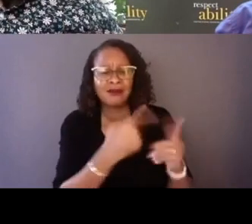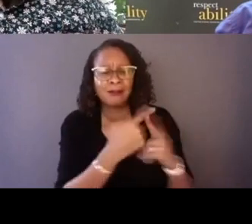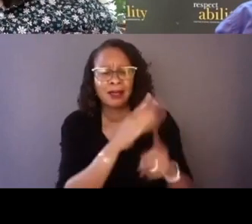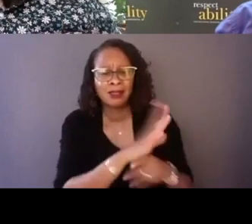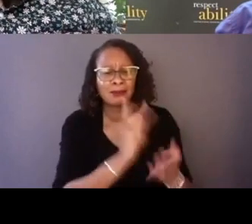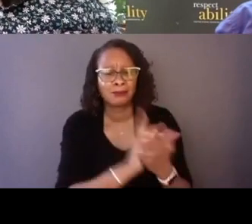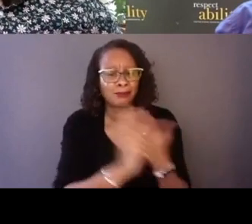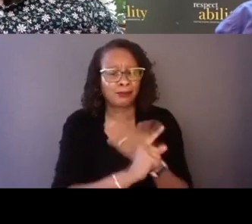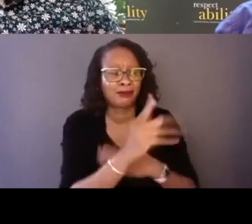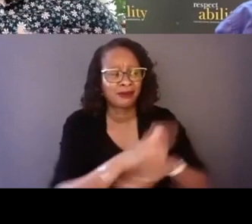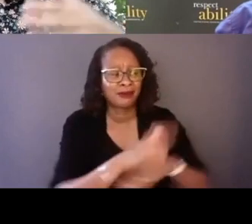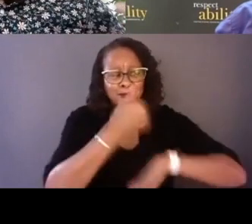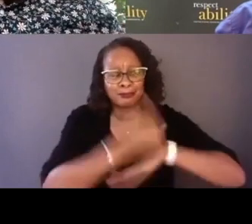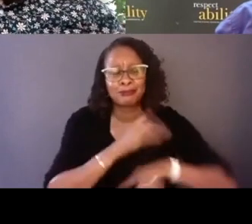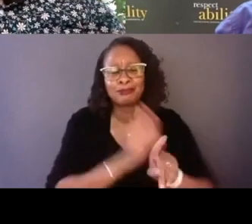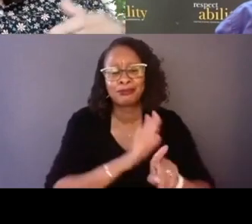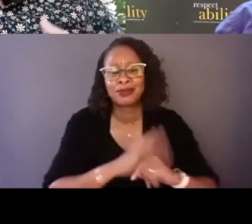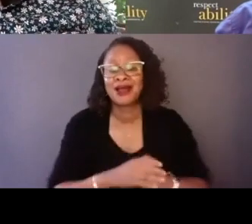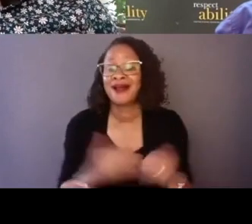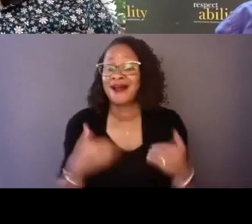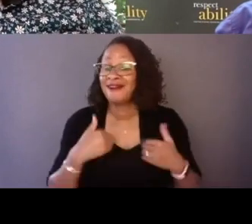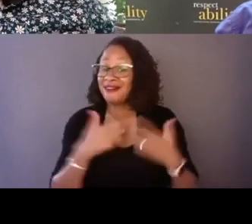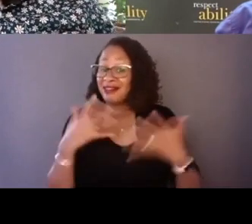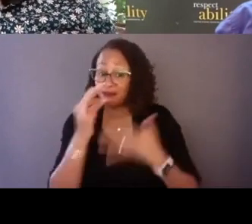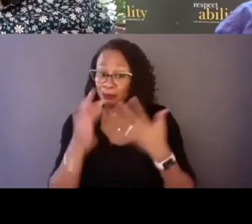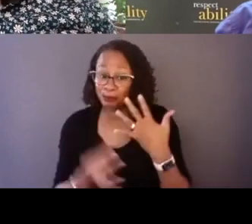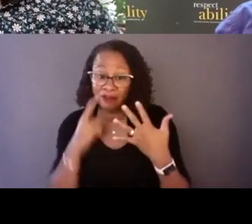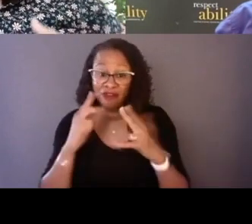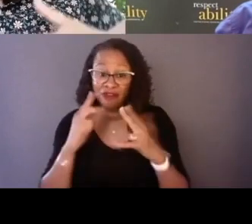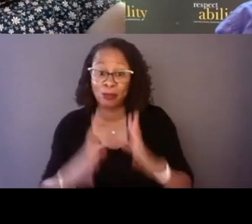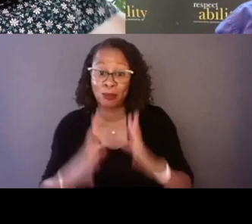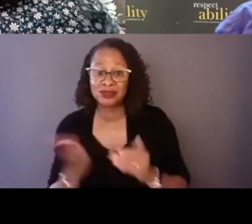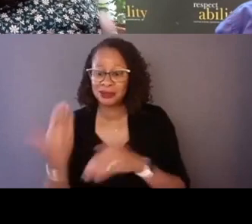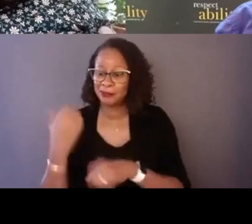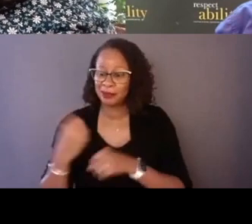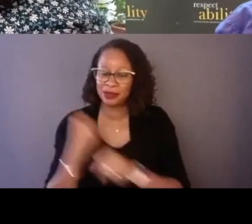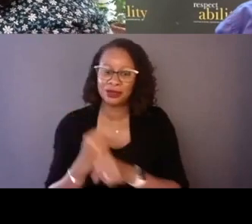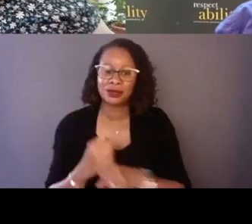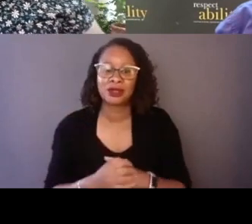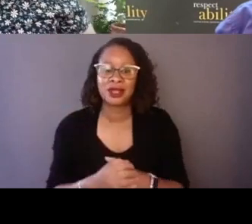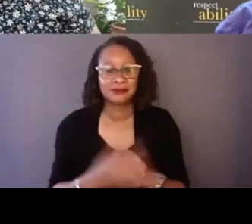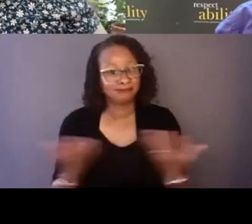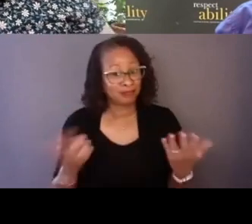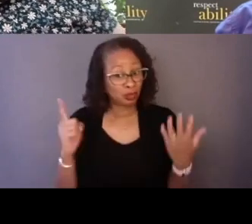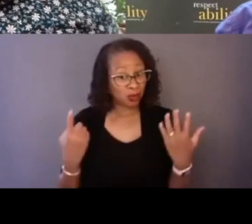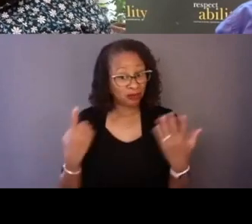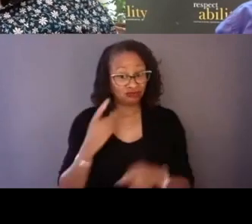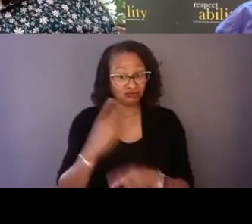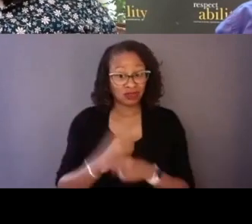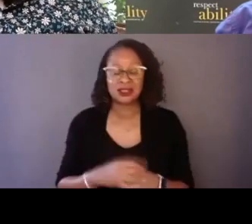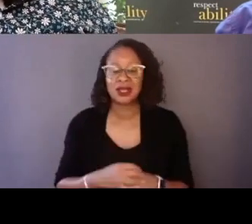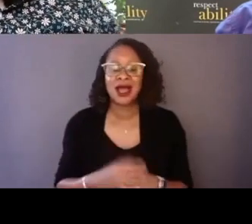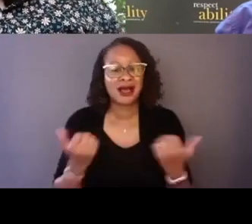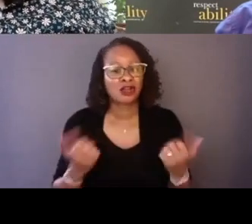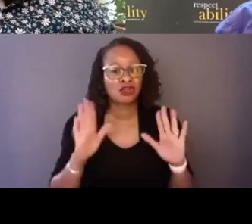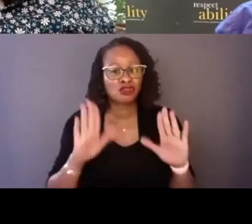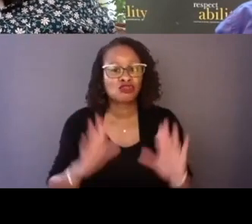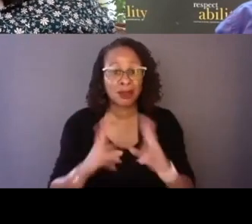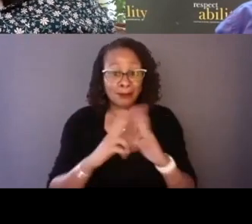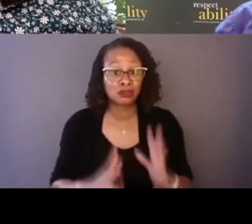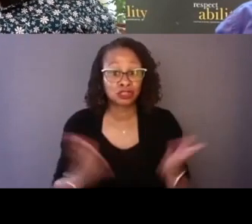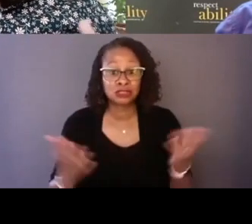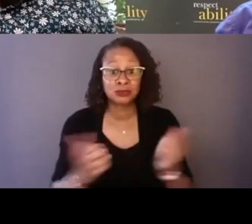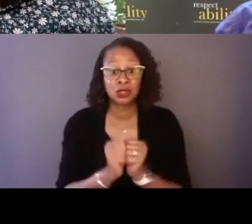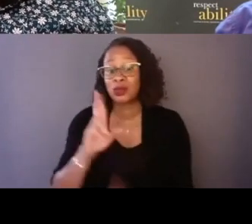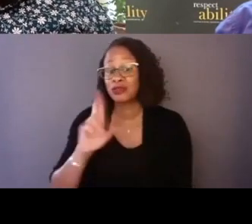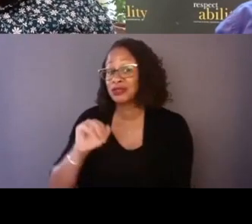programs that they put on. There was a lot of options for partnerships this past year. This is one of them, right? A great partnership.